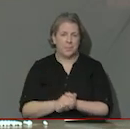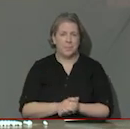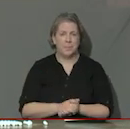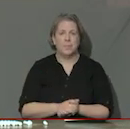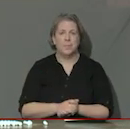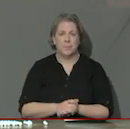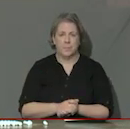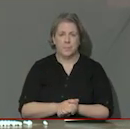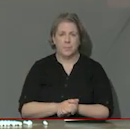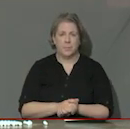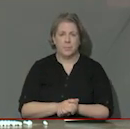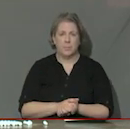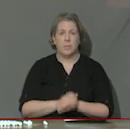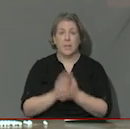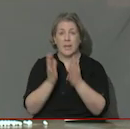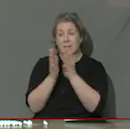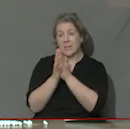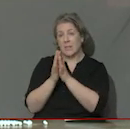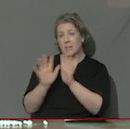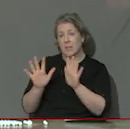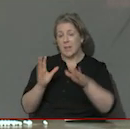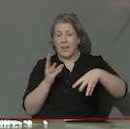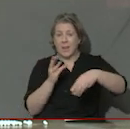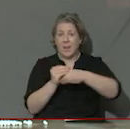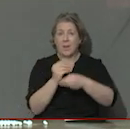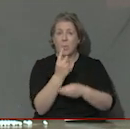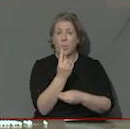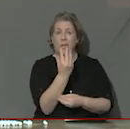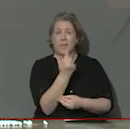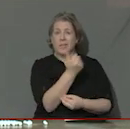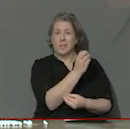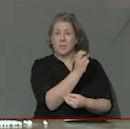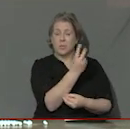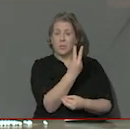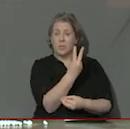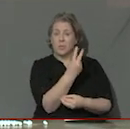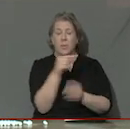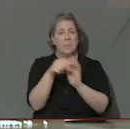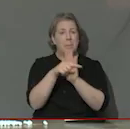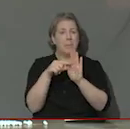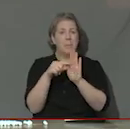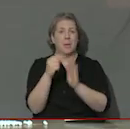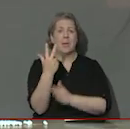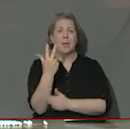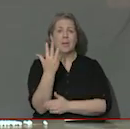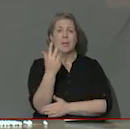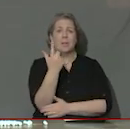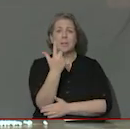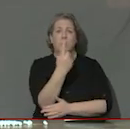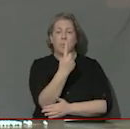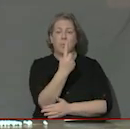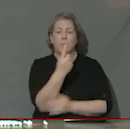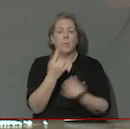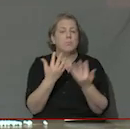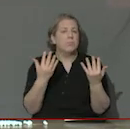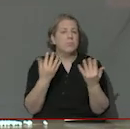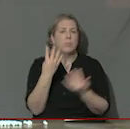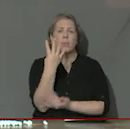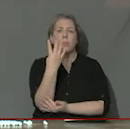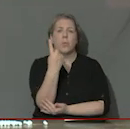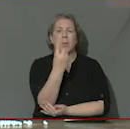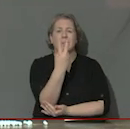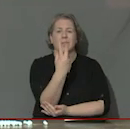And this one, the 10 plus 1962 minus 8371 will give you 4170.